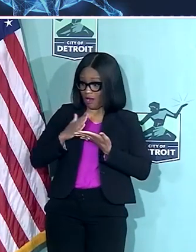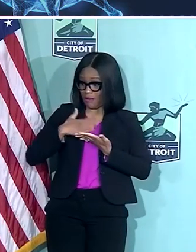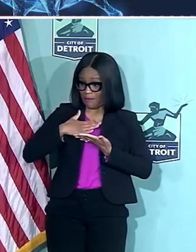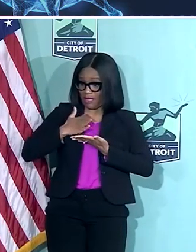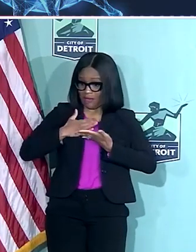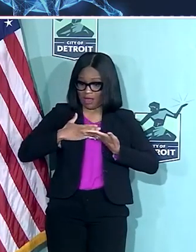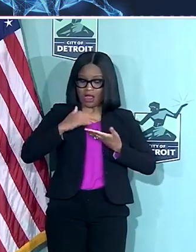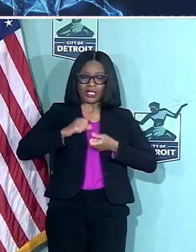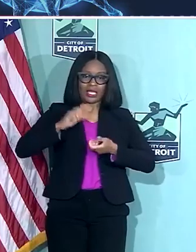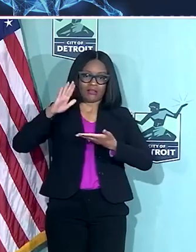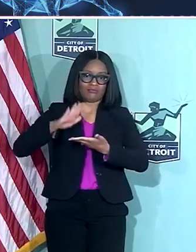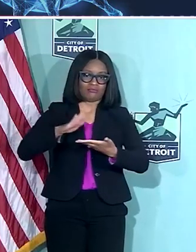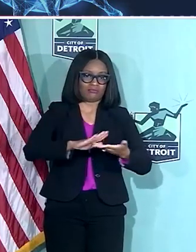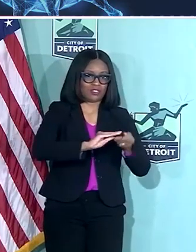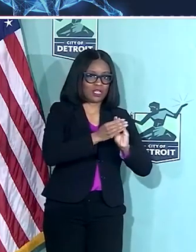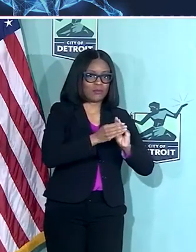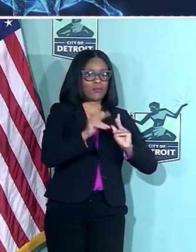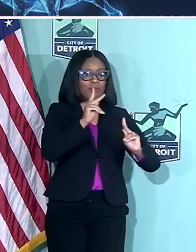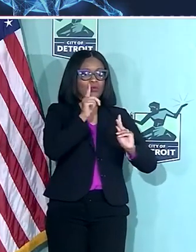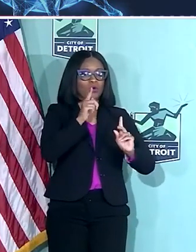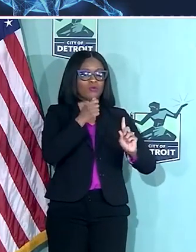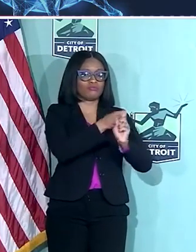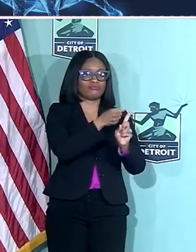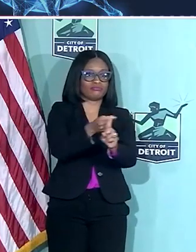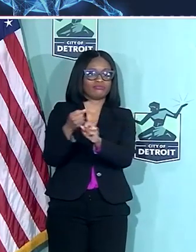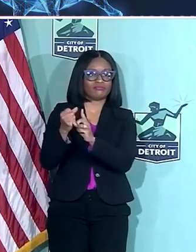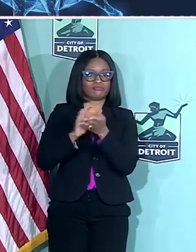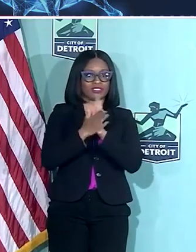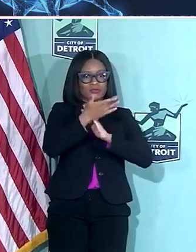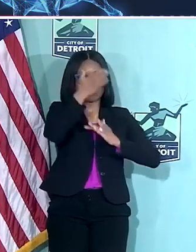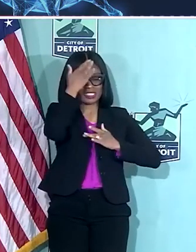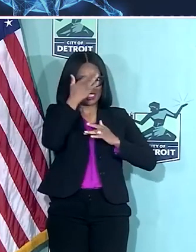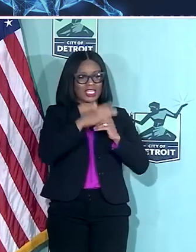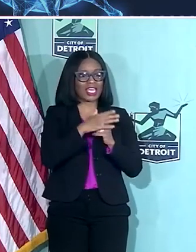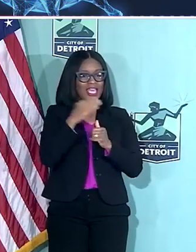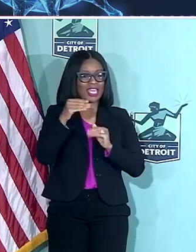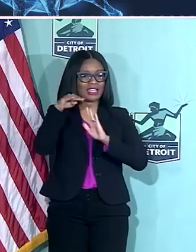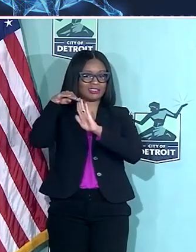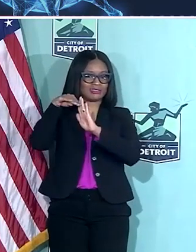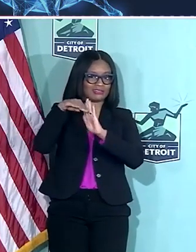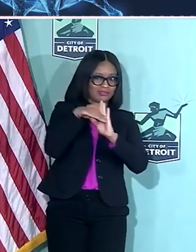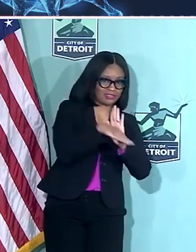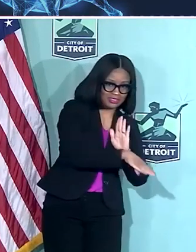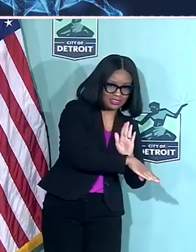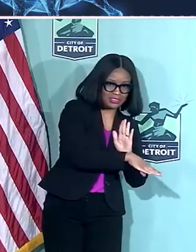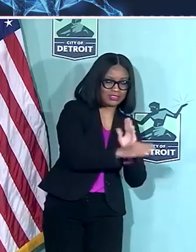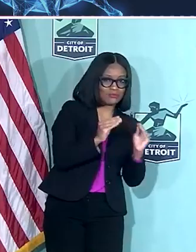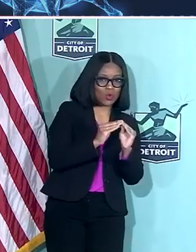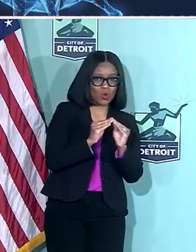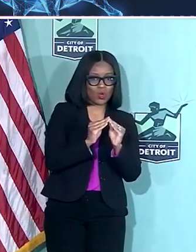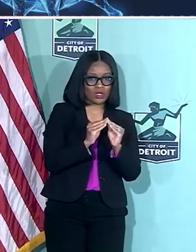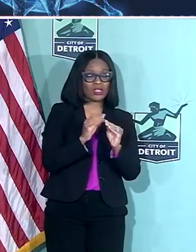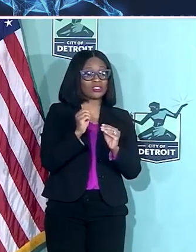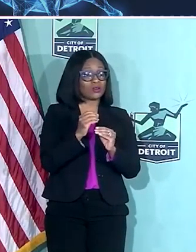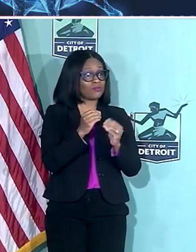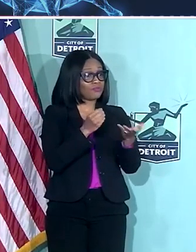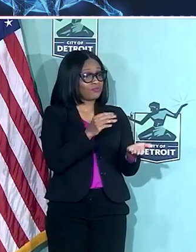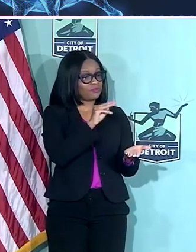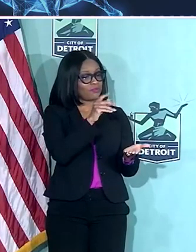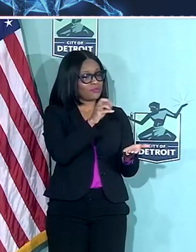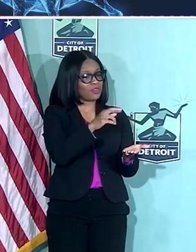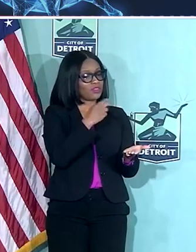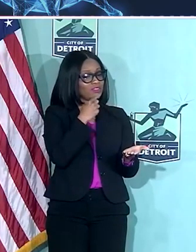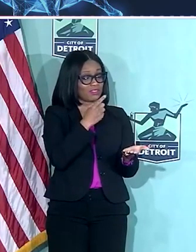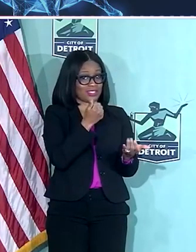getting sick and help to diminish this virus on our community. So with that, I'll turn it back over to the mayor. We'll take any questions.